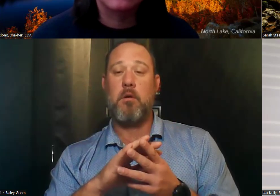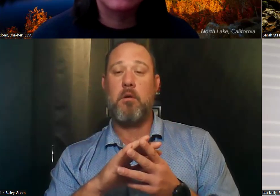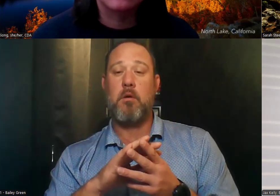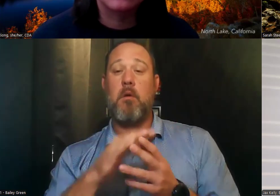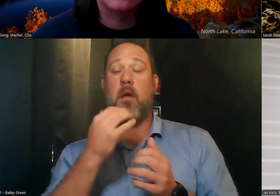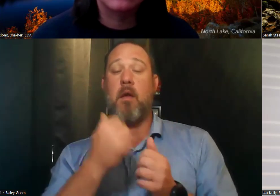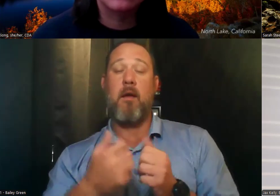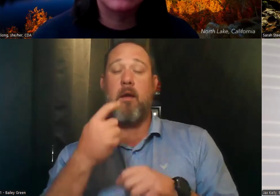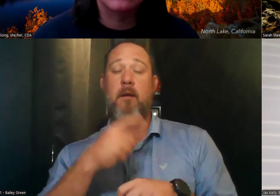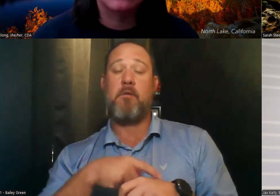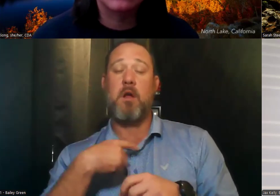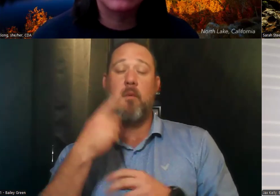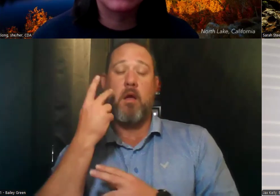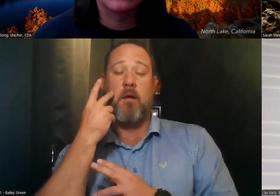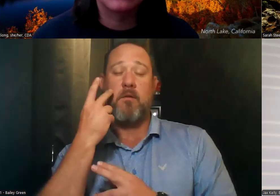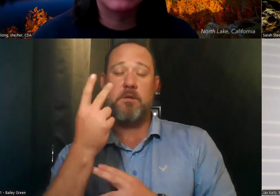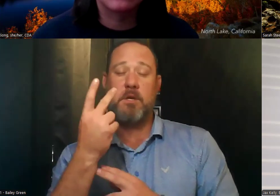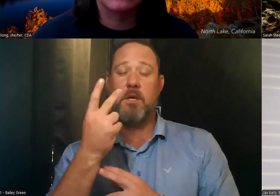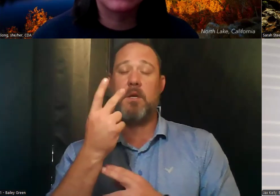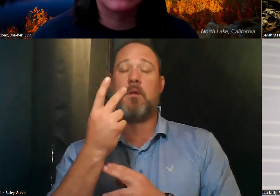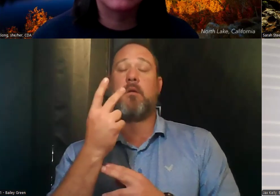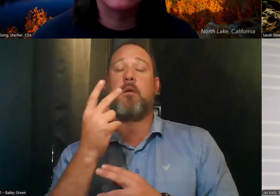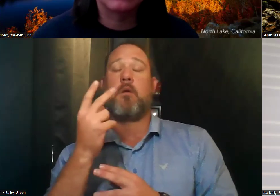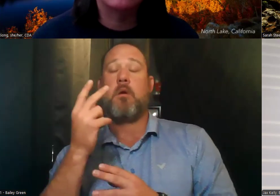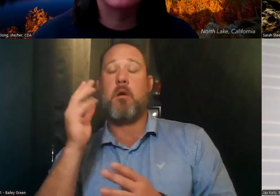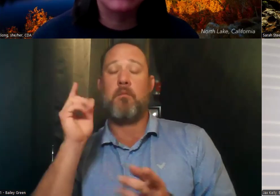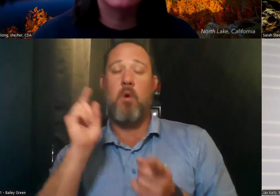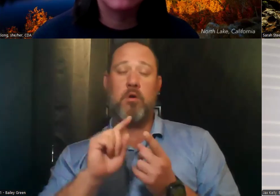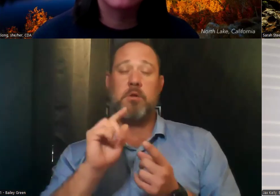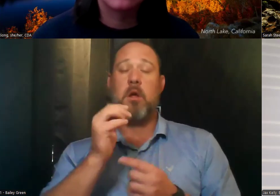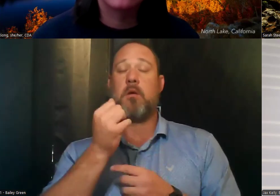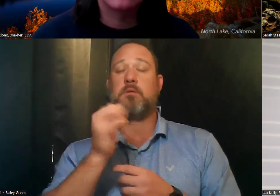every time I've seen marginalized or